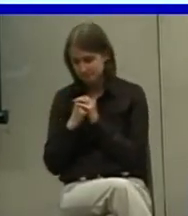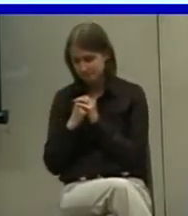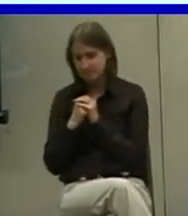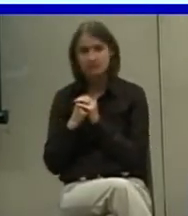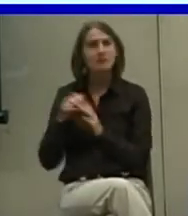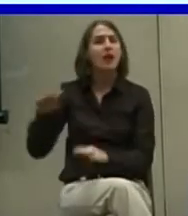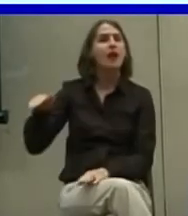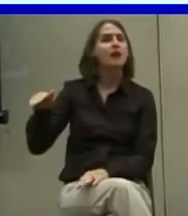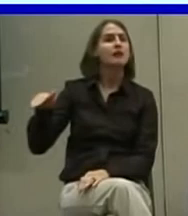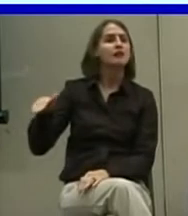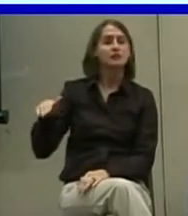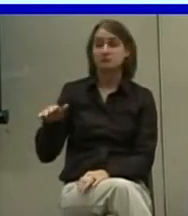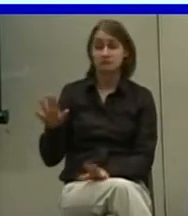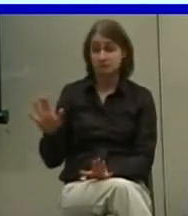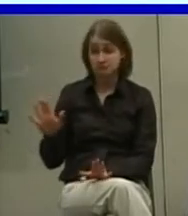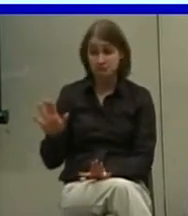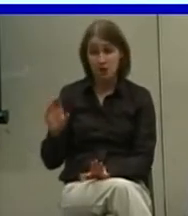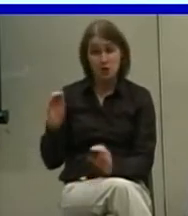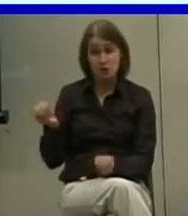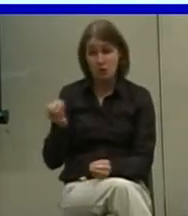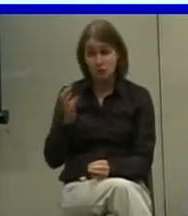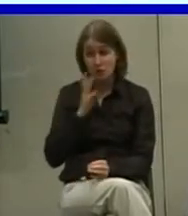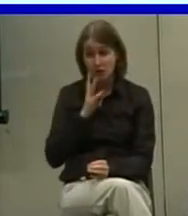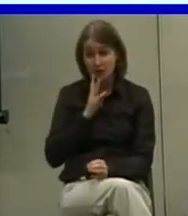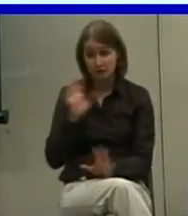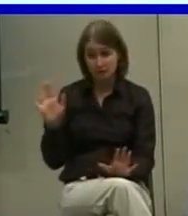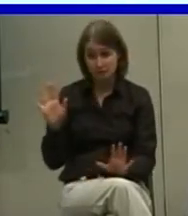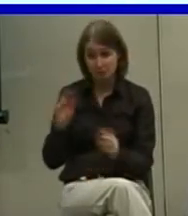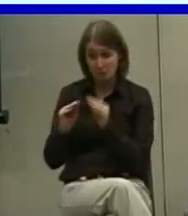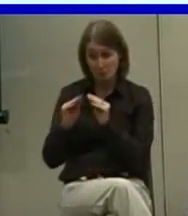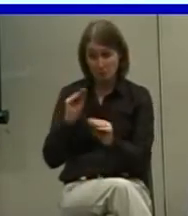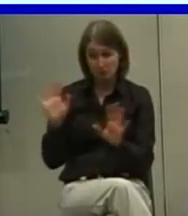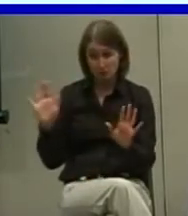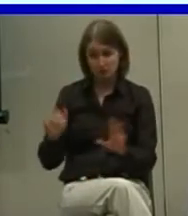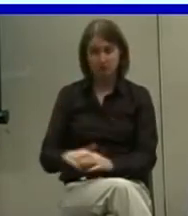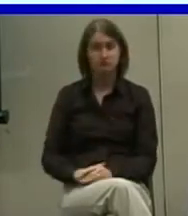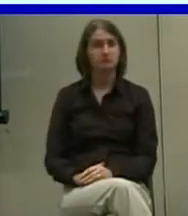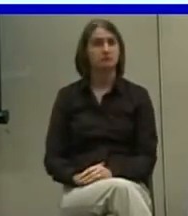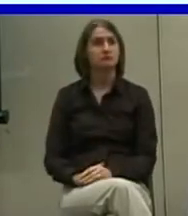Hey guys, no talking, okay? I don't want any more talking.